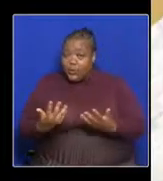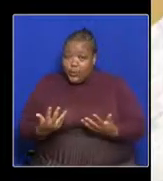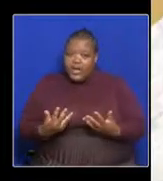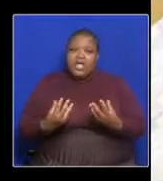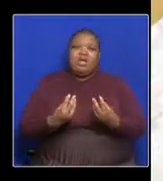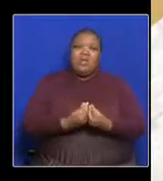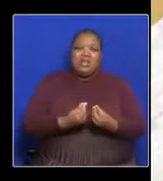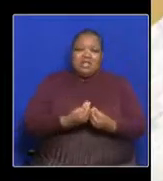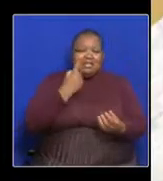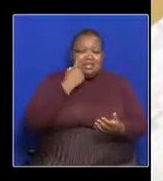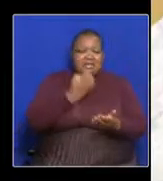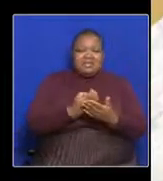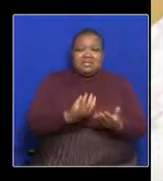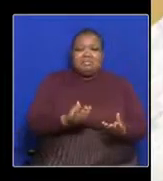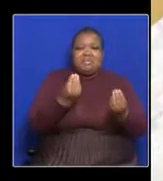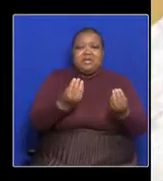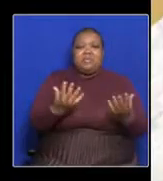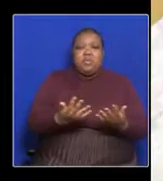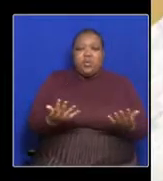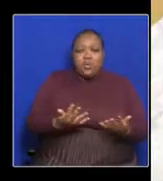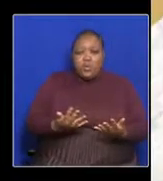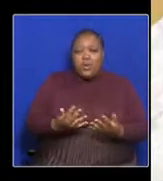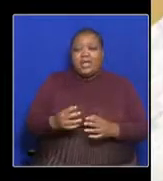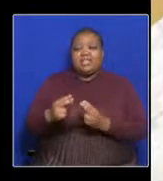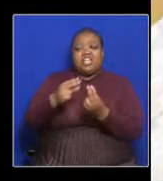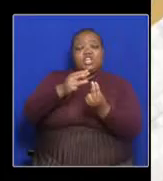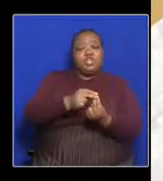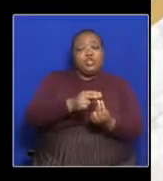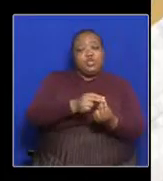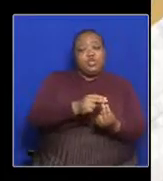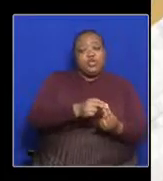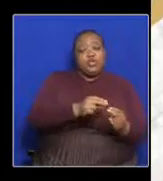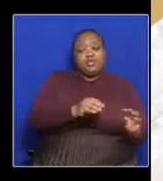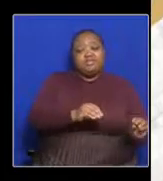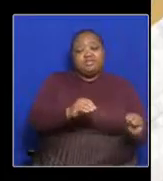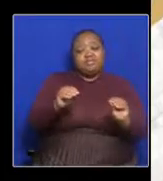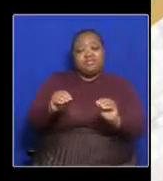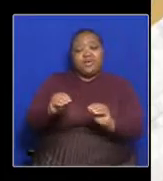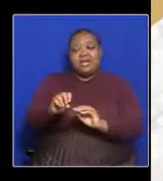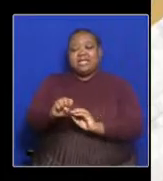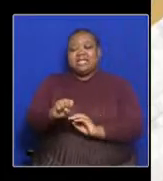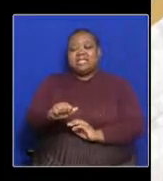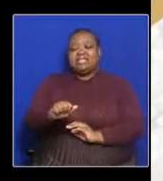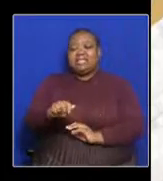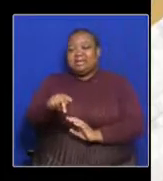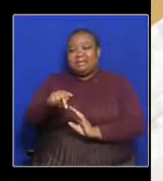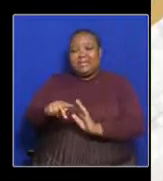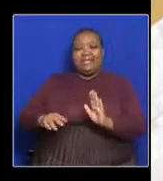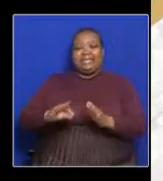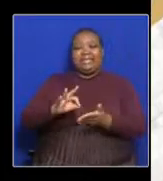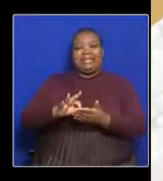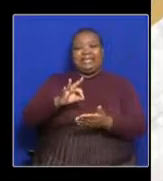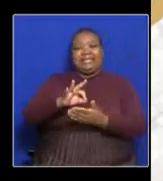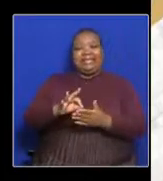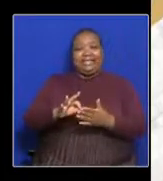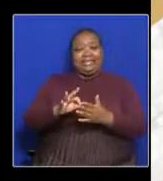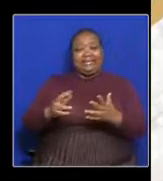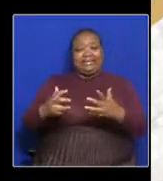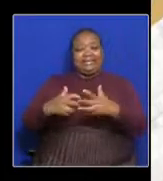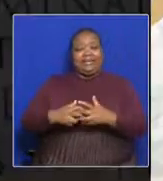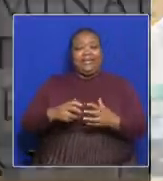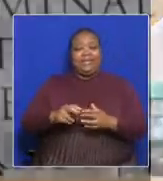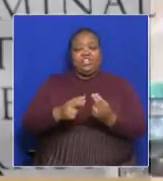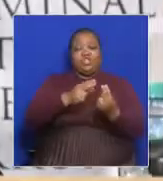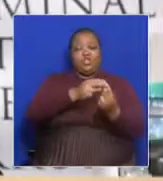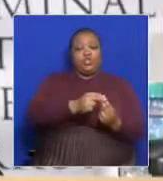the relevant unit and entered in the SAPS 13 of the relevant unit. Do you see that? Yes, I do. Now, when I look at the start of